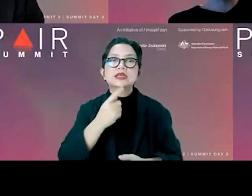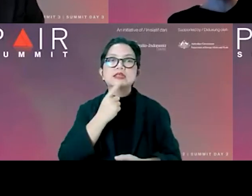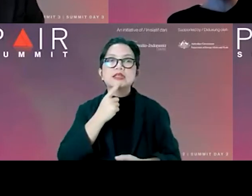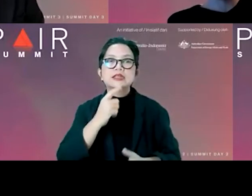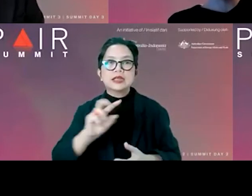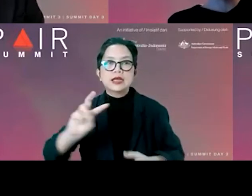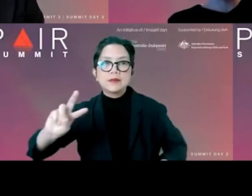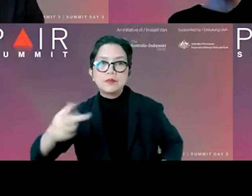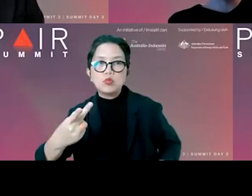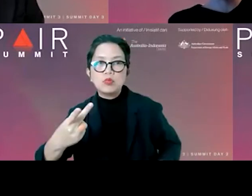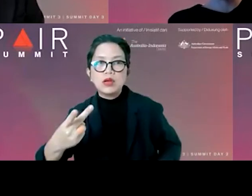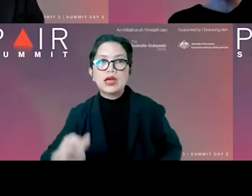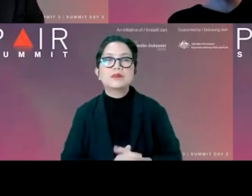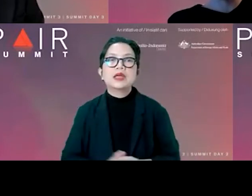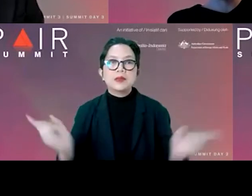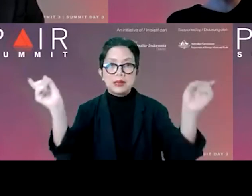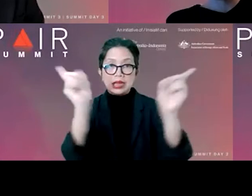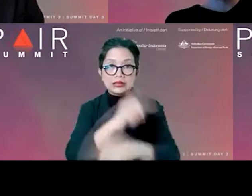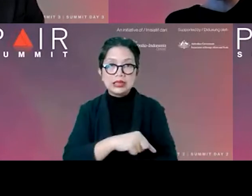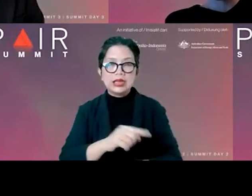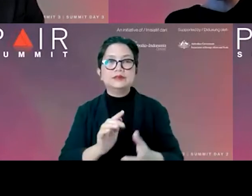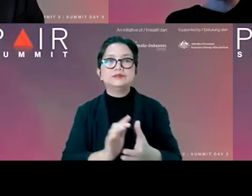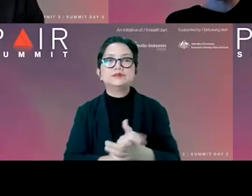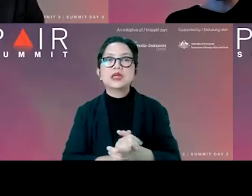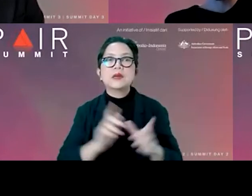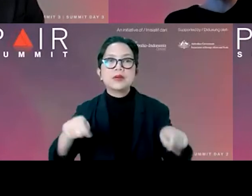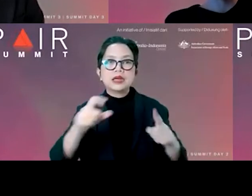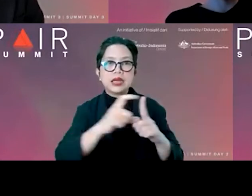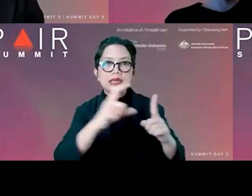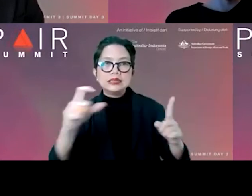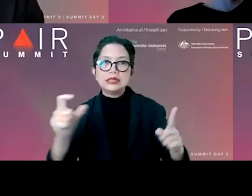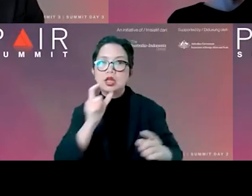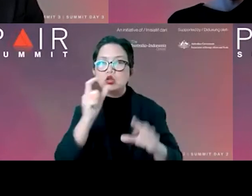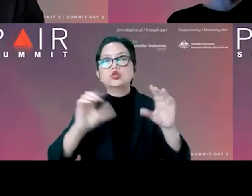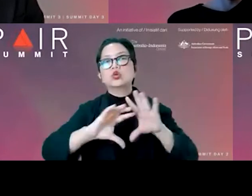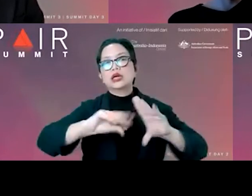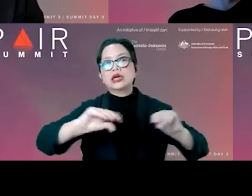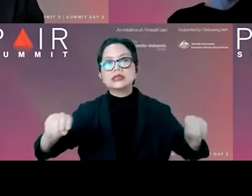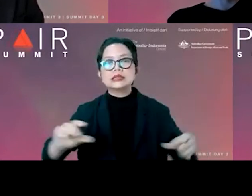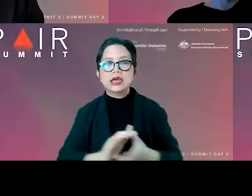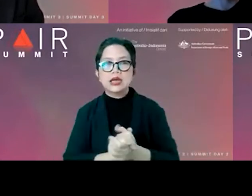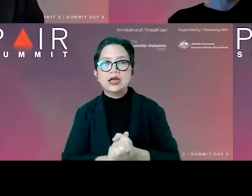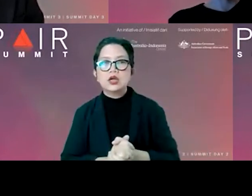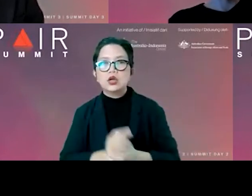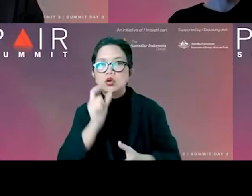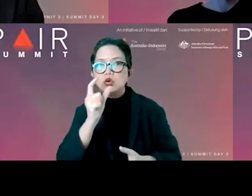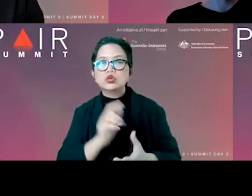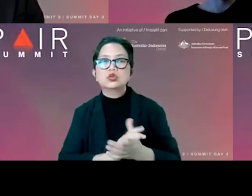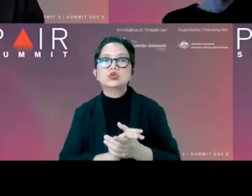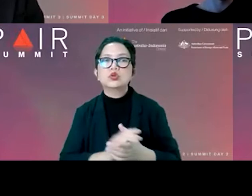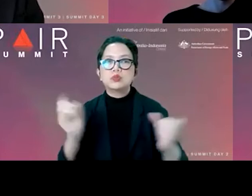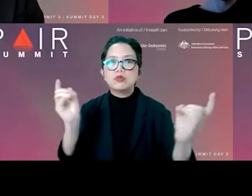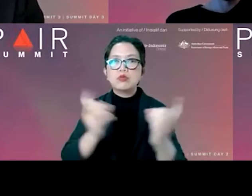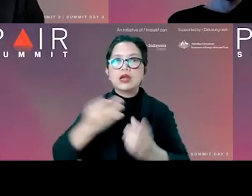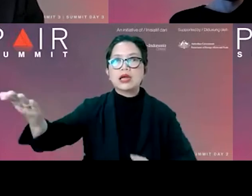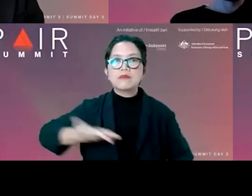supply chains, transformation of workforce, transformation of customer experience, transformation of the business, transformation of the economy.